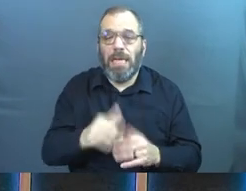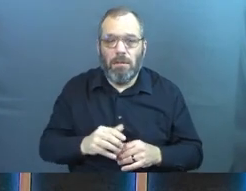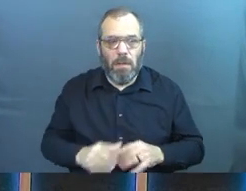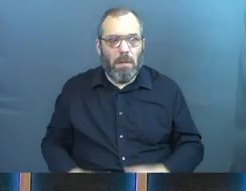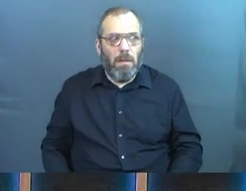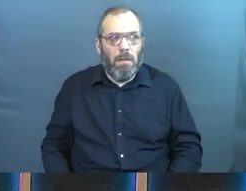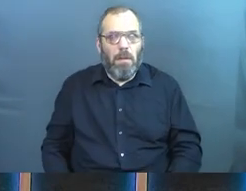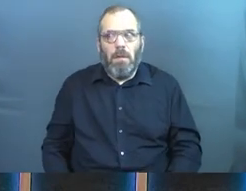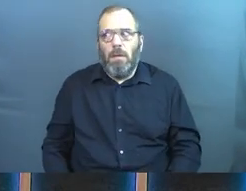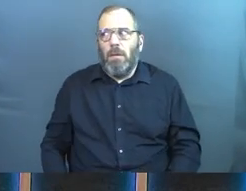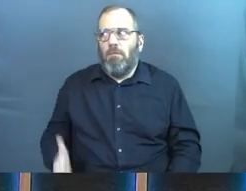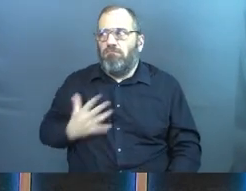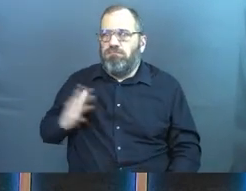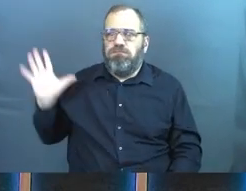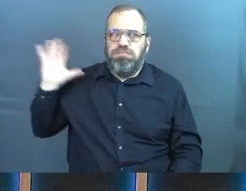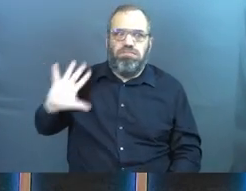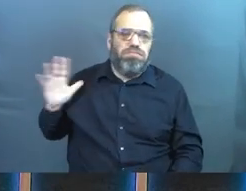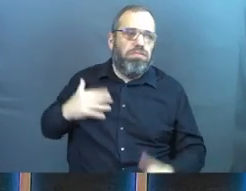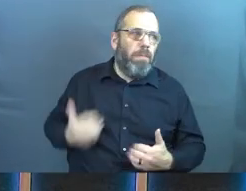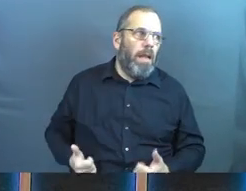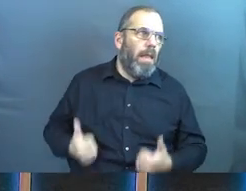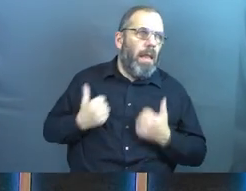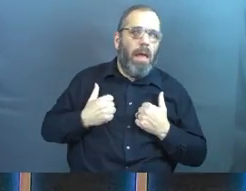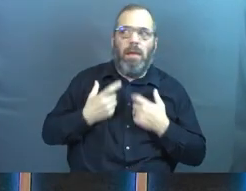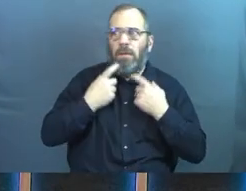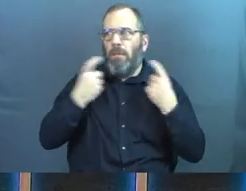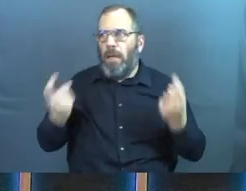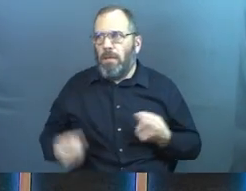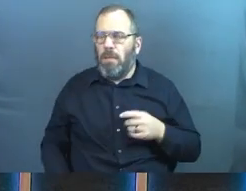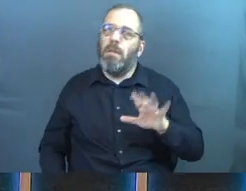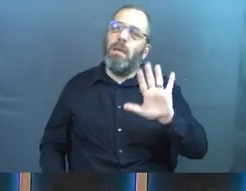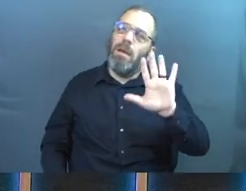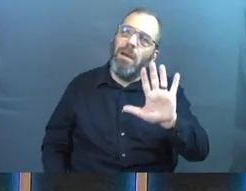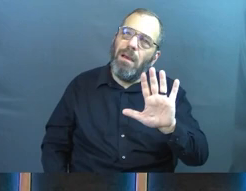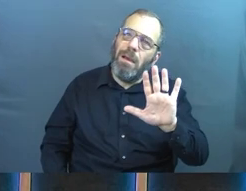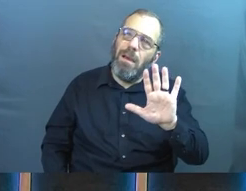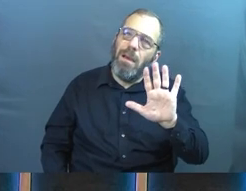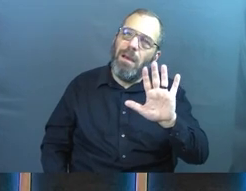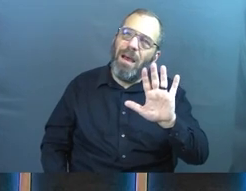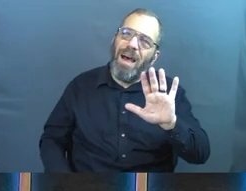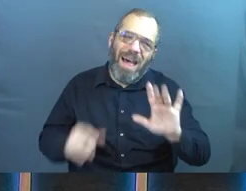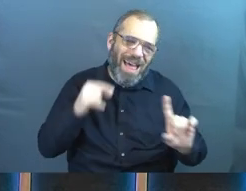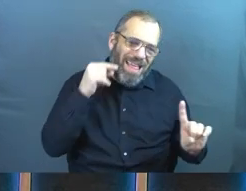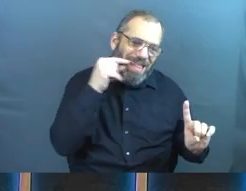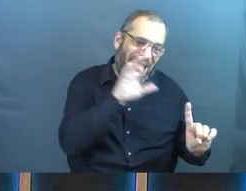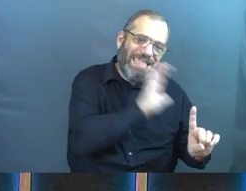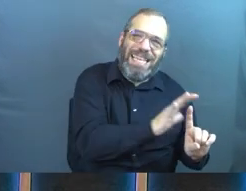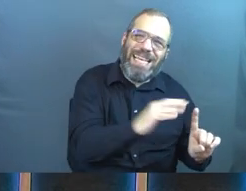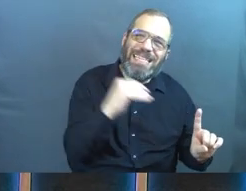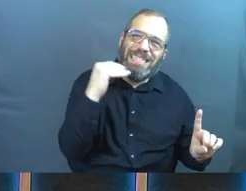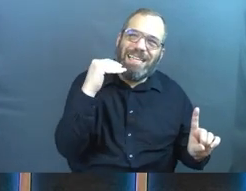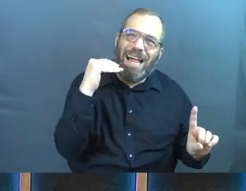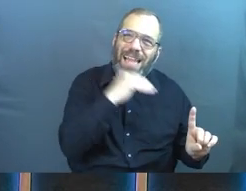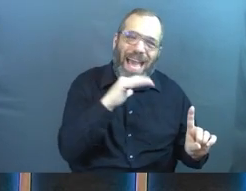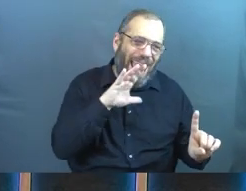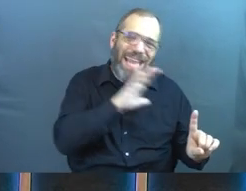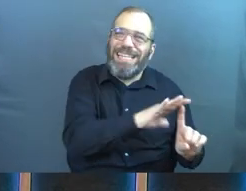you're like, yeah, but I know what I've done. And I'm telling you, that's the lie of the enemy, and he's got no